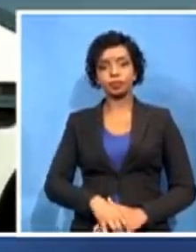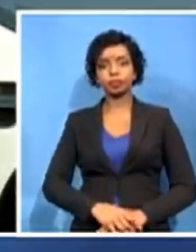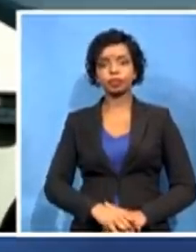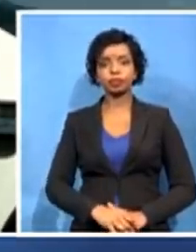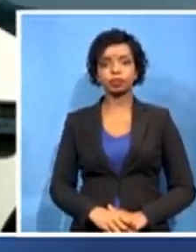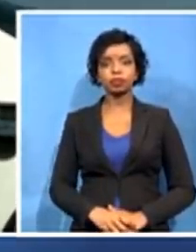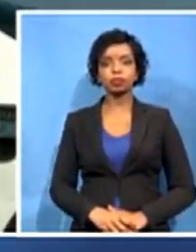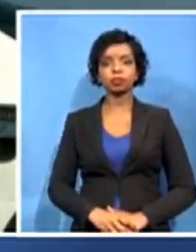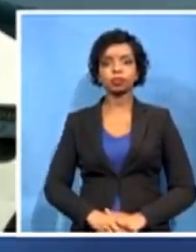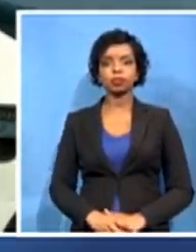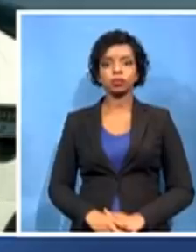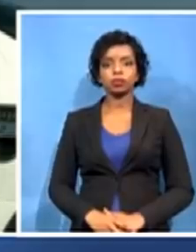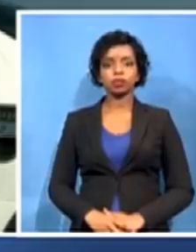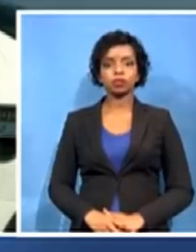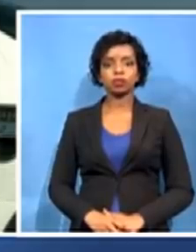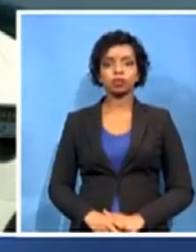Amanda,